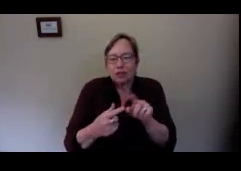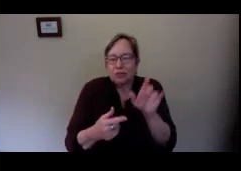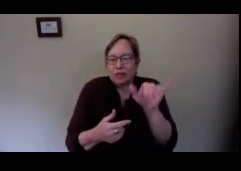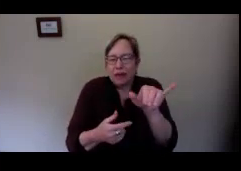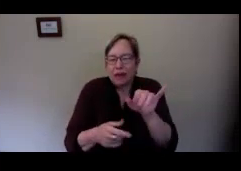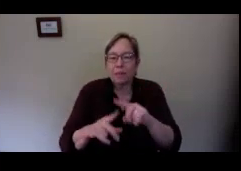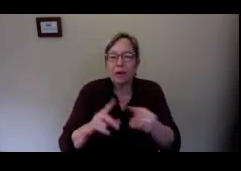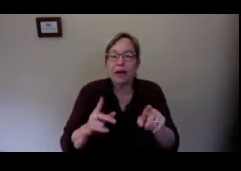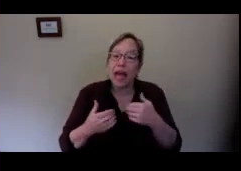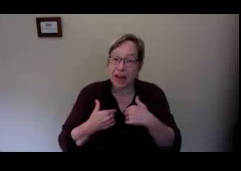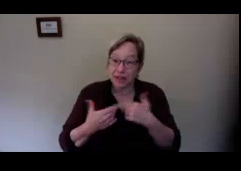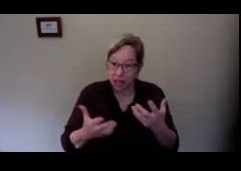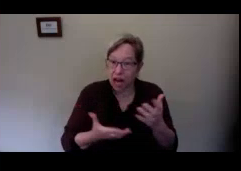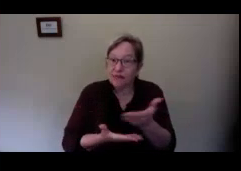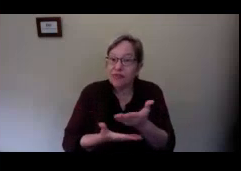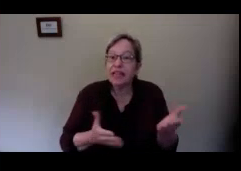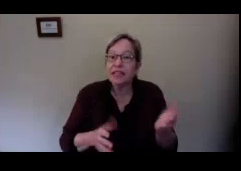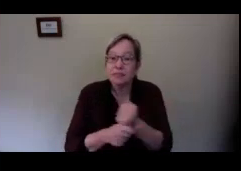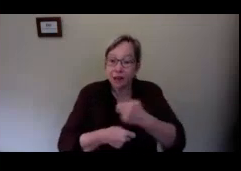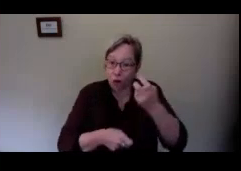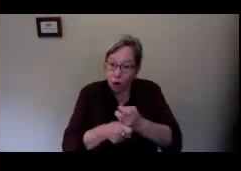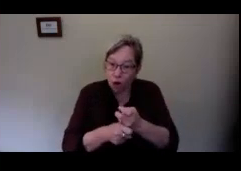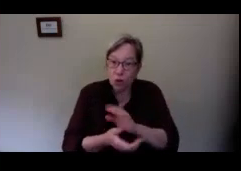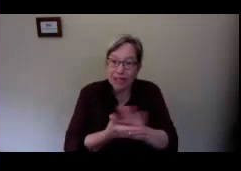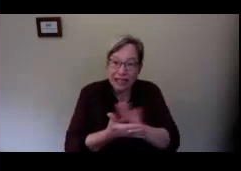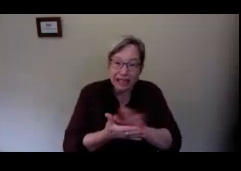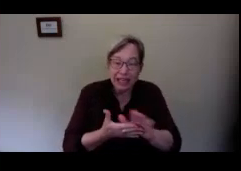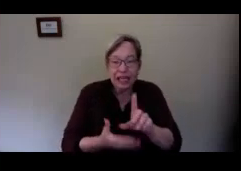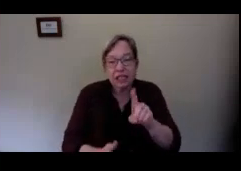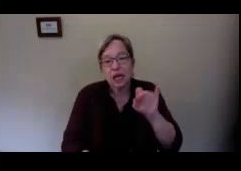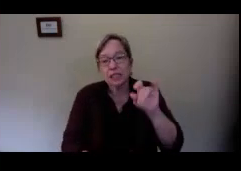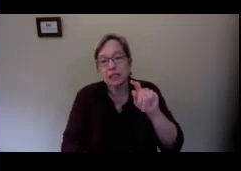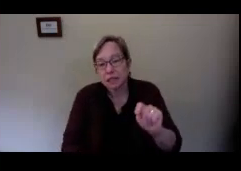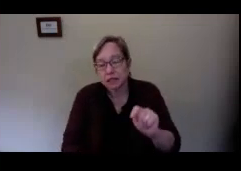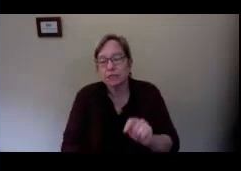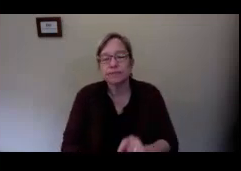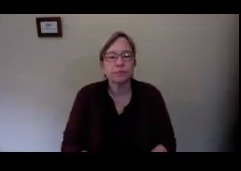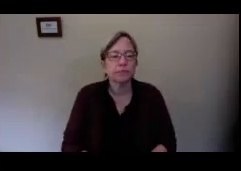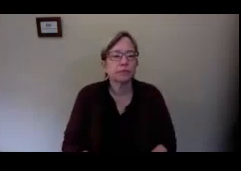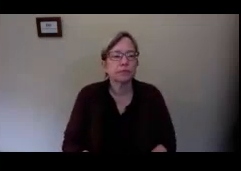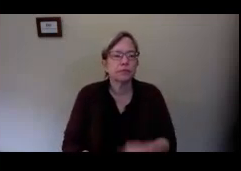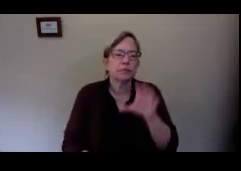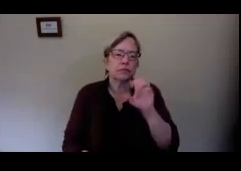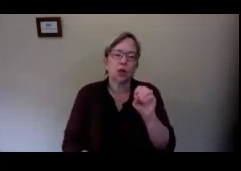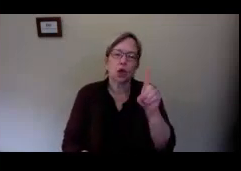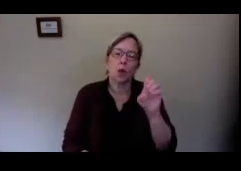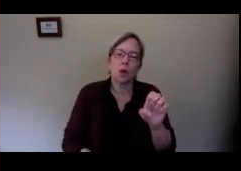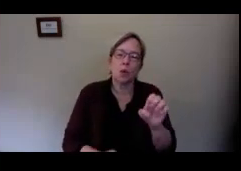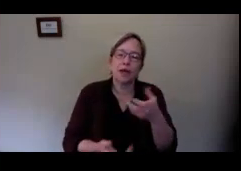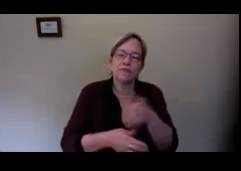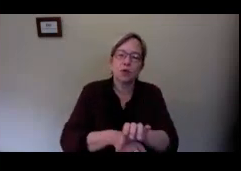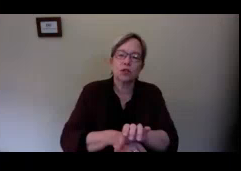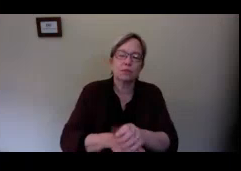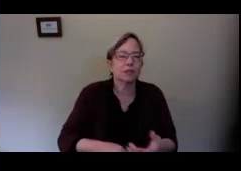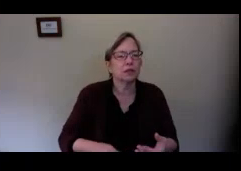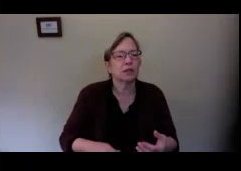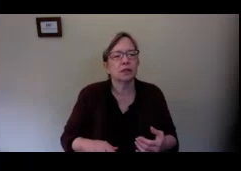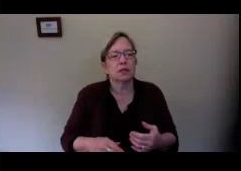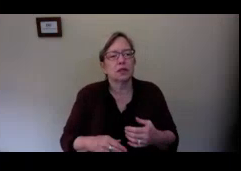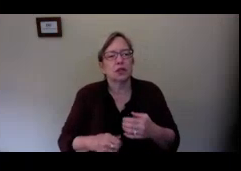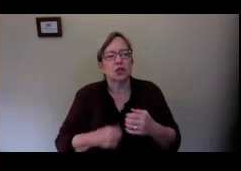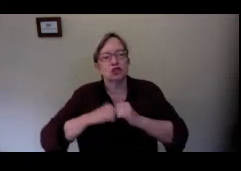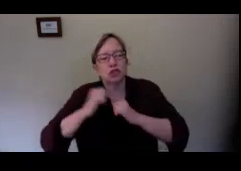lot of possessions can make it difficult to clean and dust can accumulate, etc. Code enforcement, structural damage, blocked exits, citations,